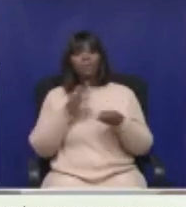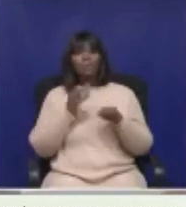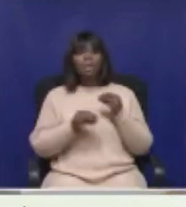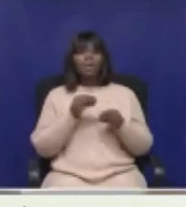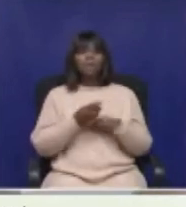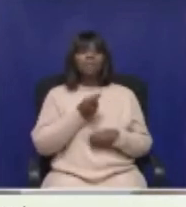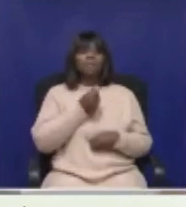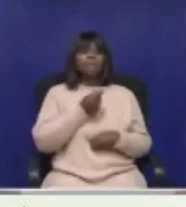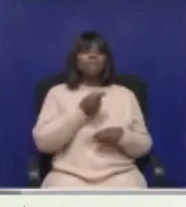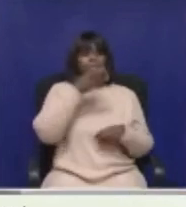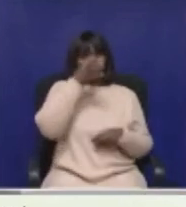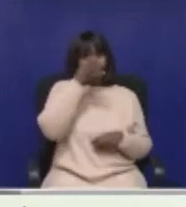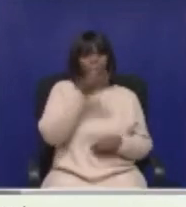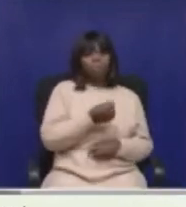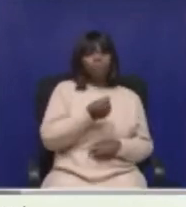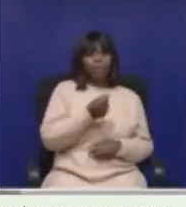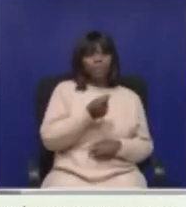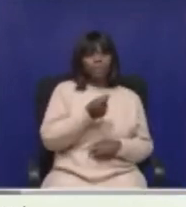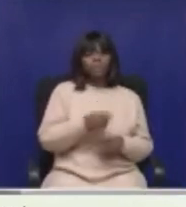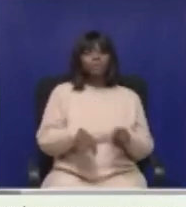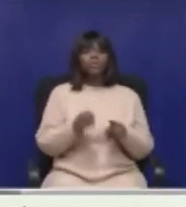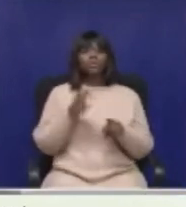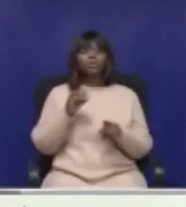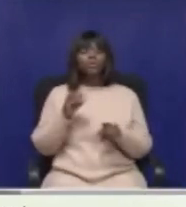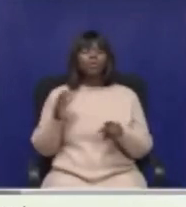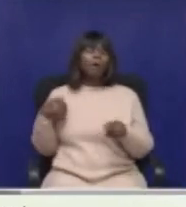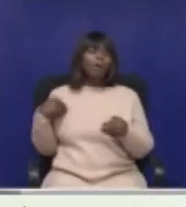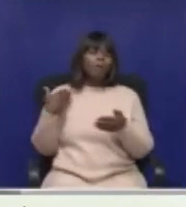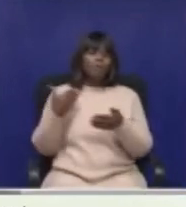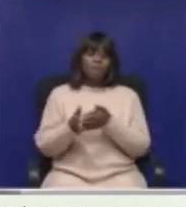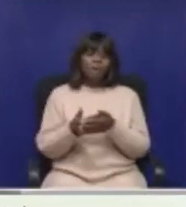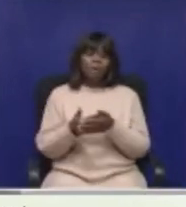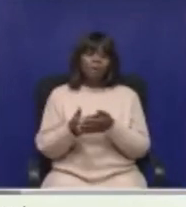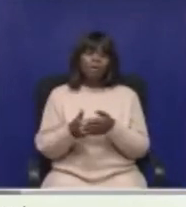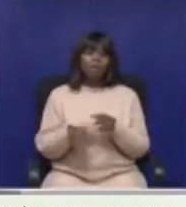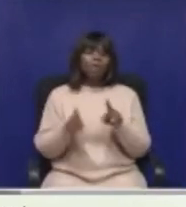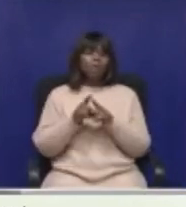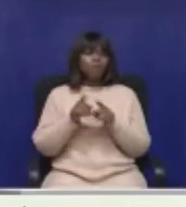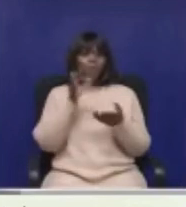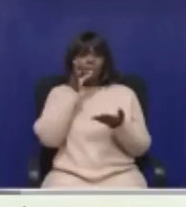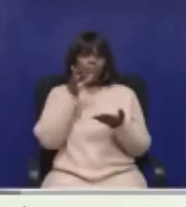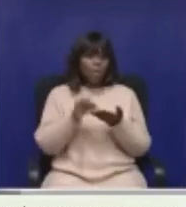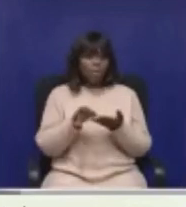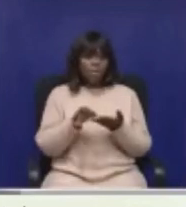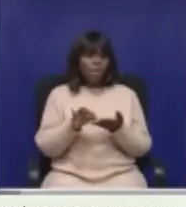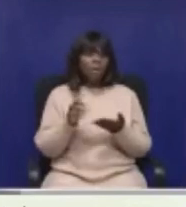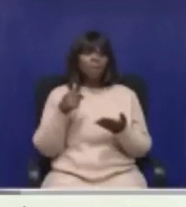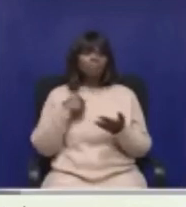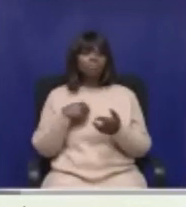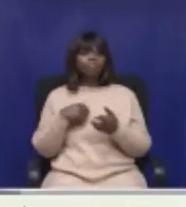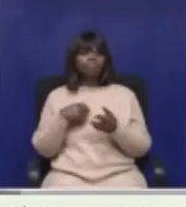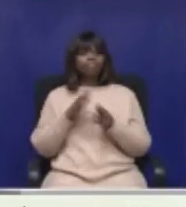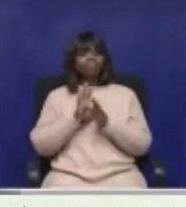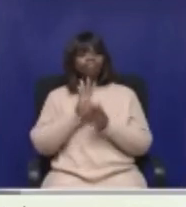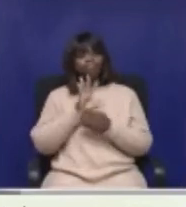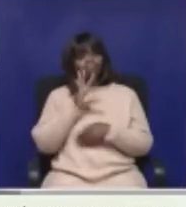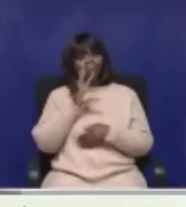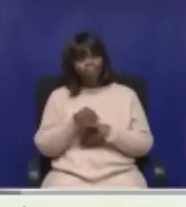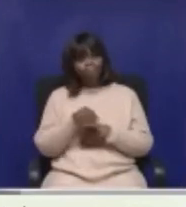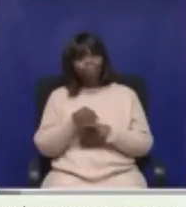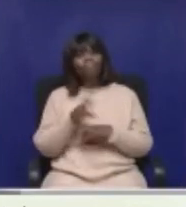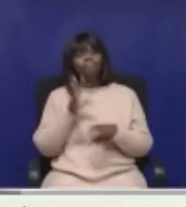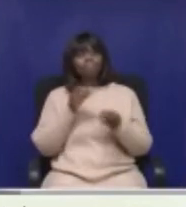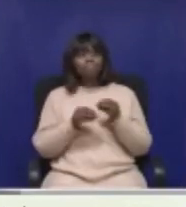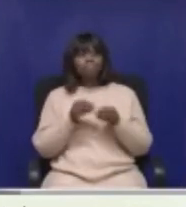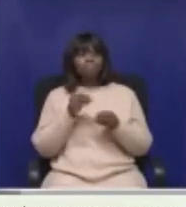comprehensive intervention plan in its proposals? And I appreciate that it might be considered a new question, but